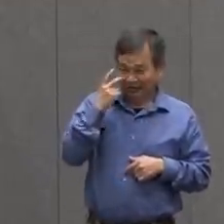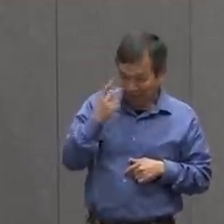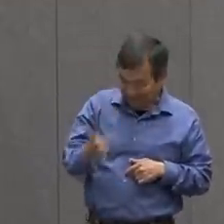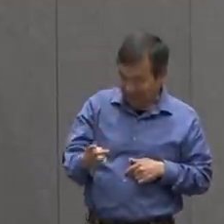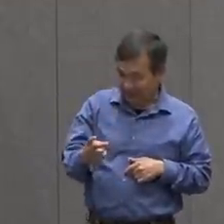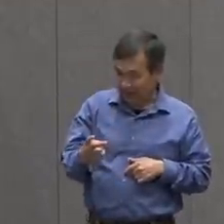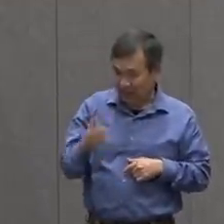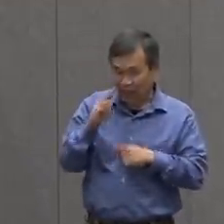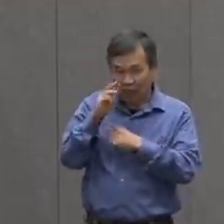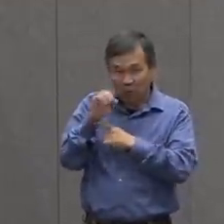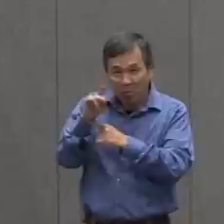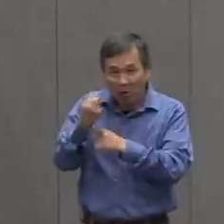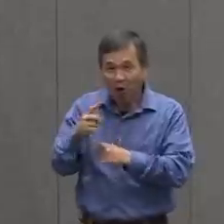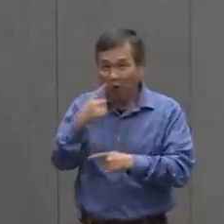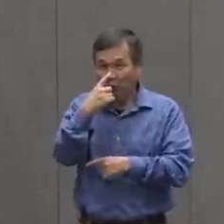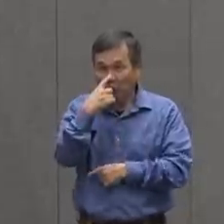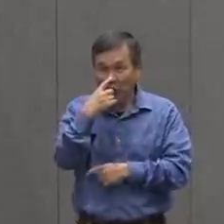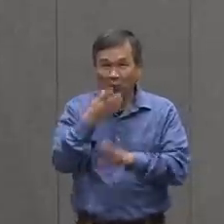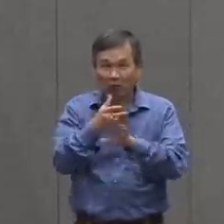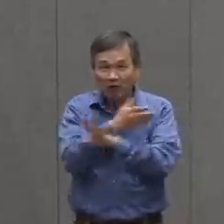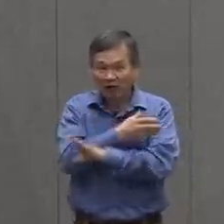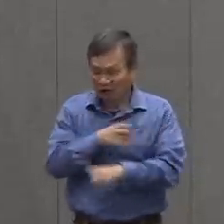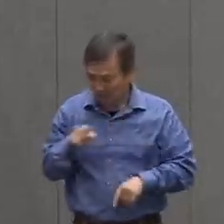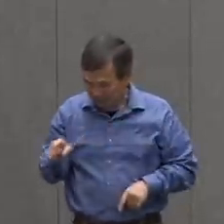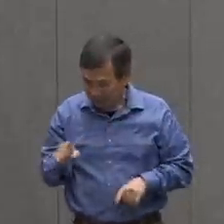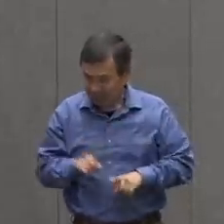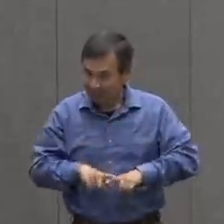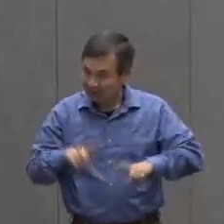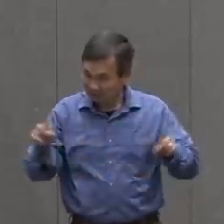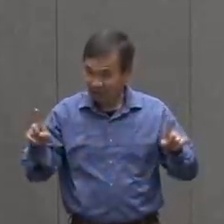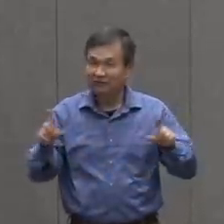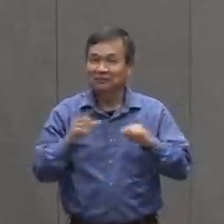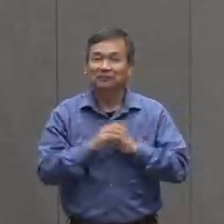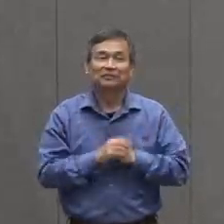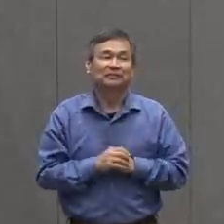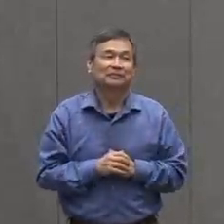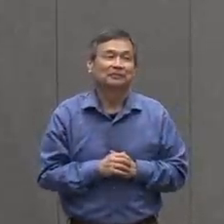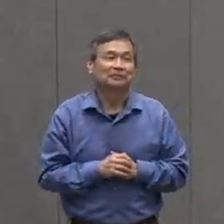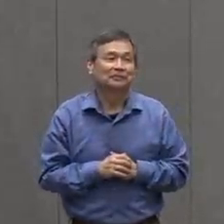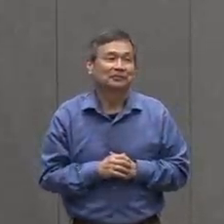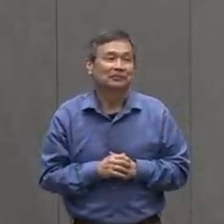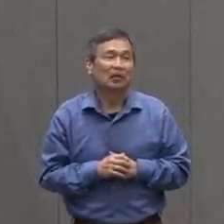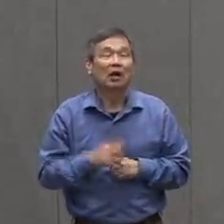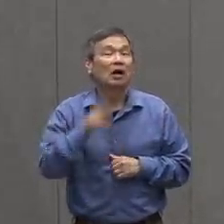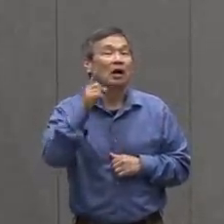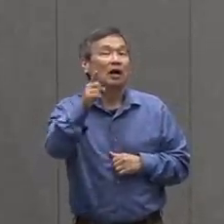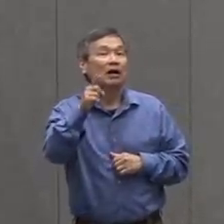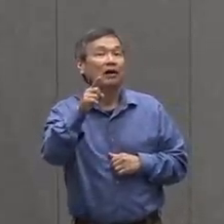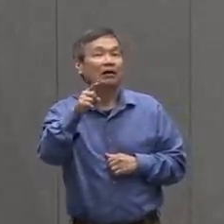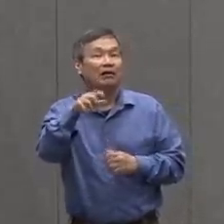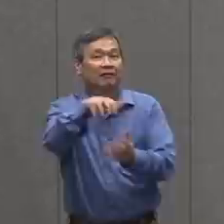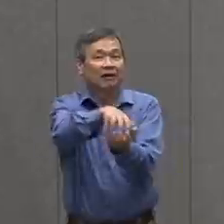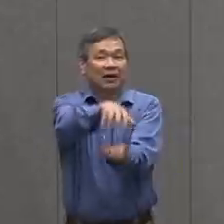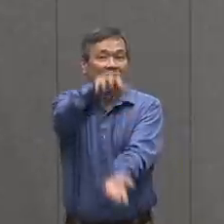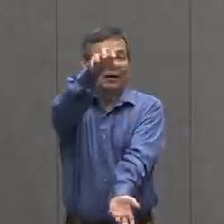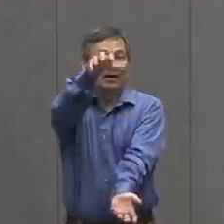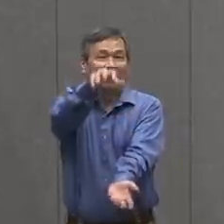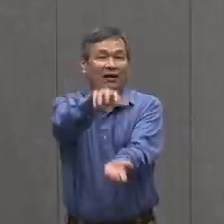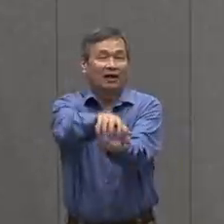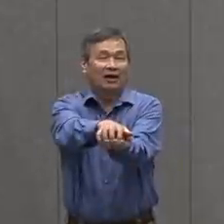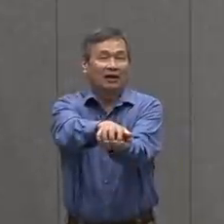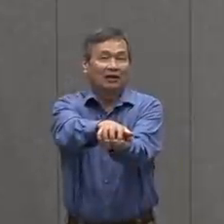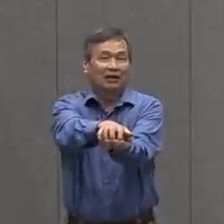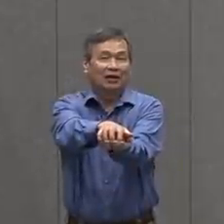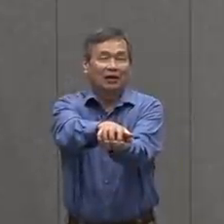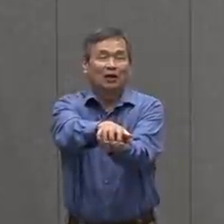a mole's nose before. Very different. If you're an alligator, you breathe through your